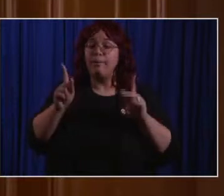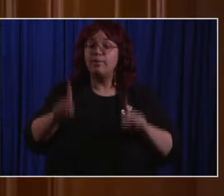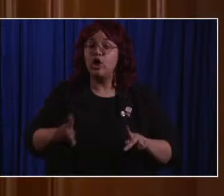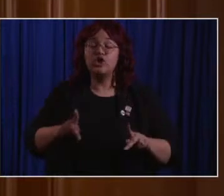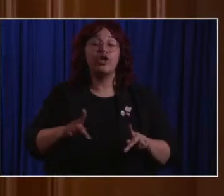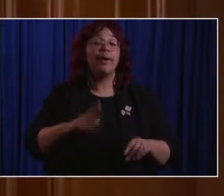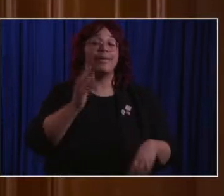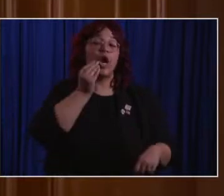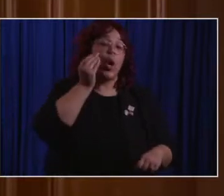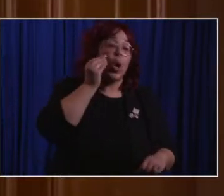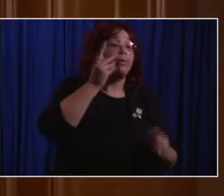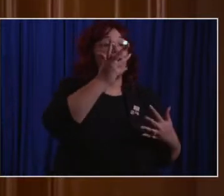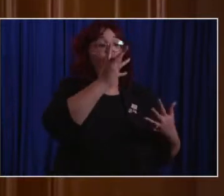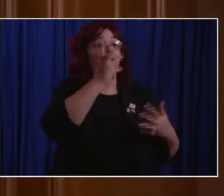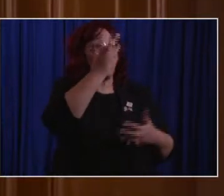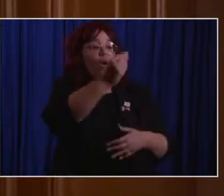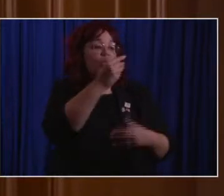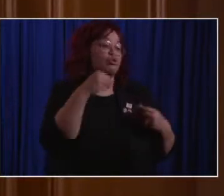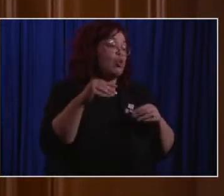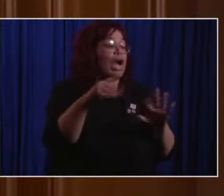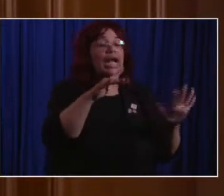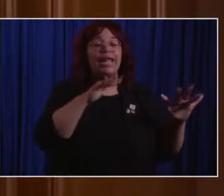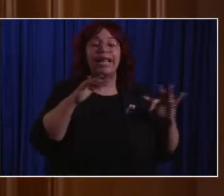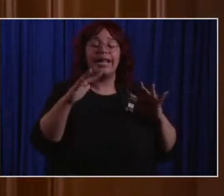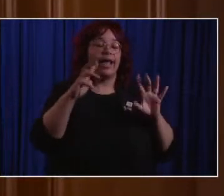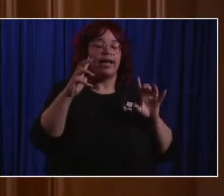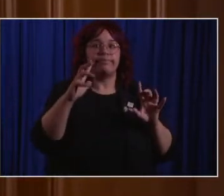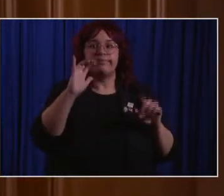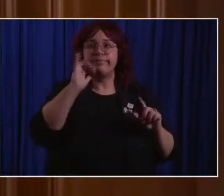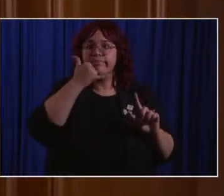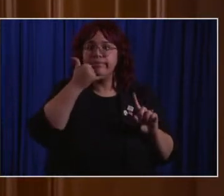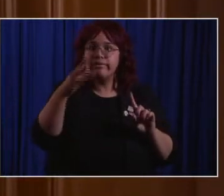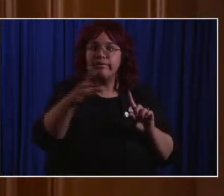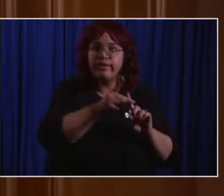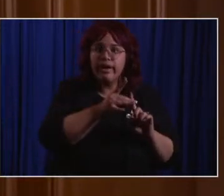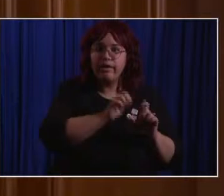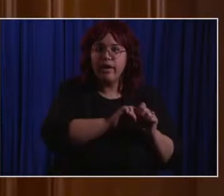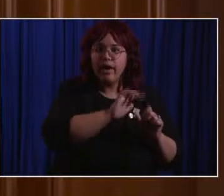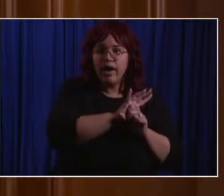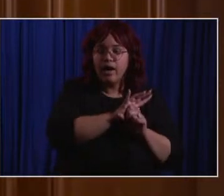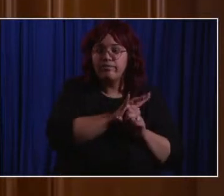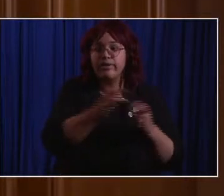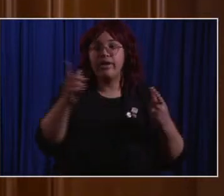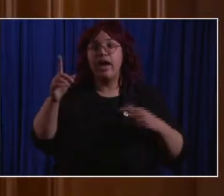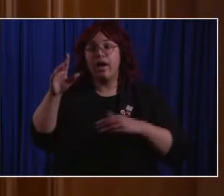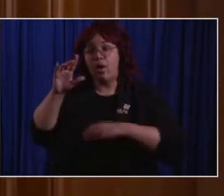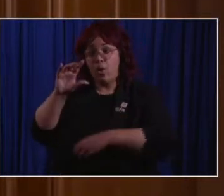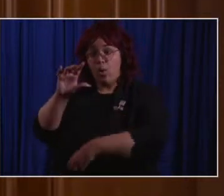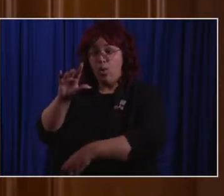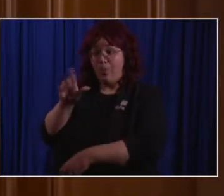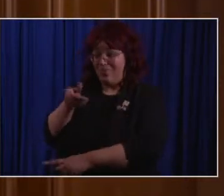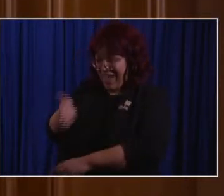saw this recently in the last few days in regard to our veterans home.